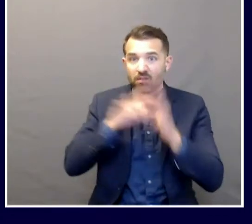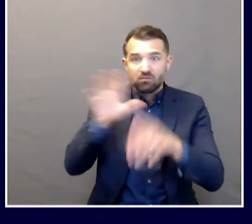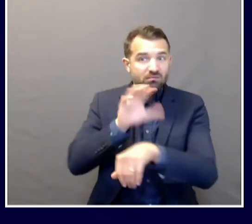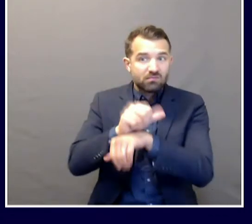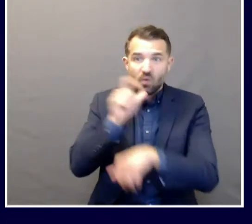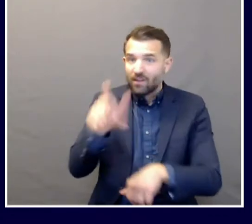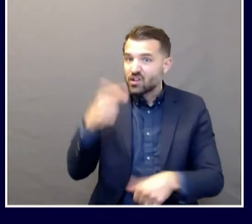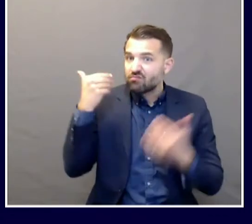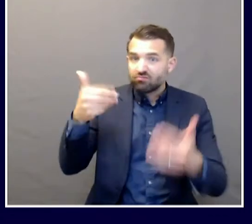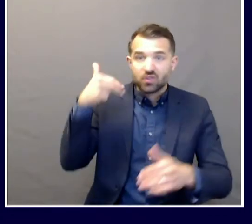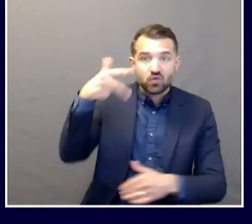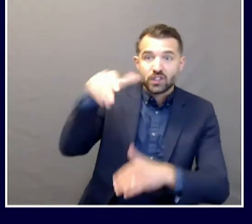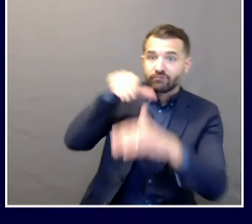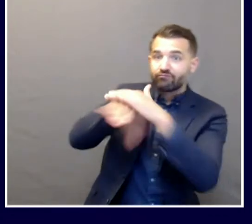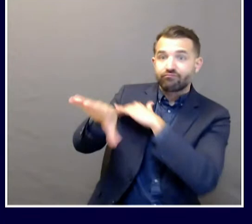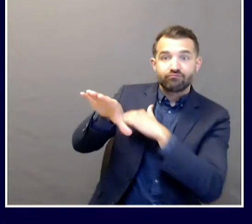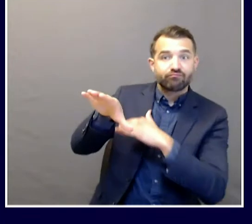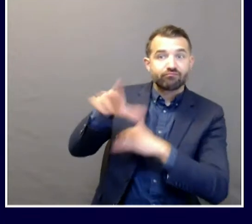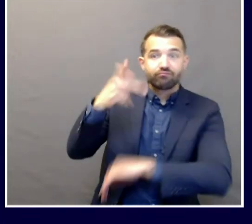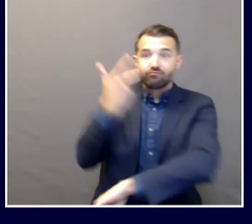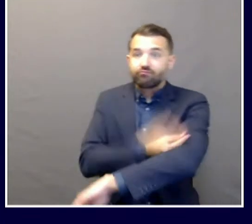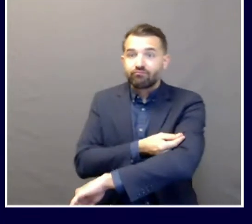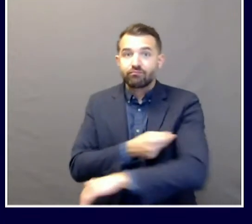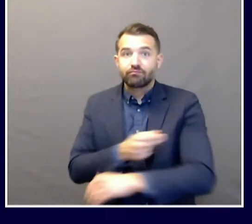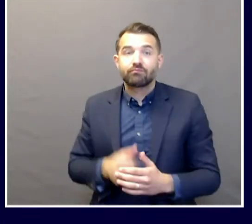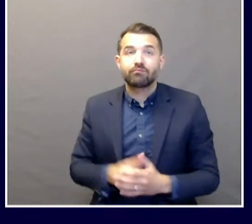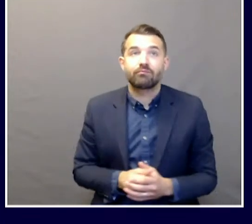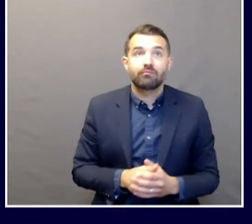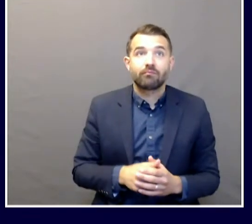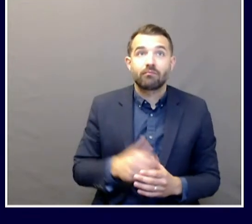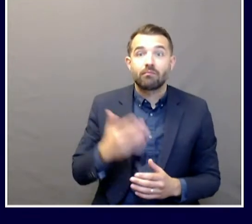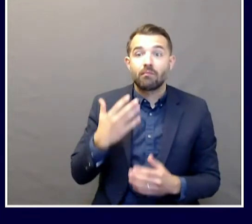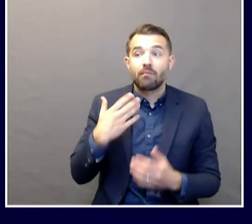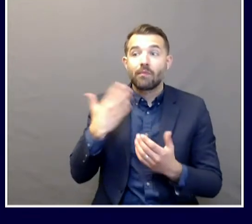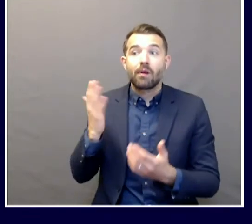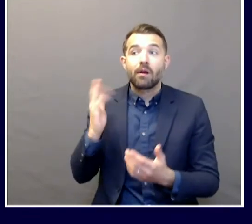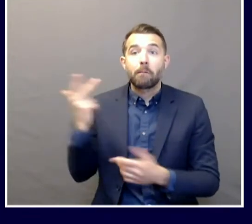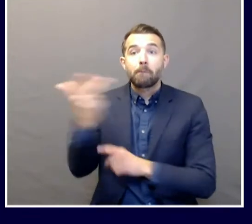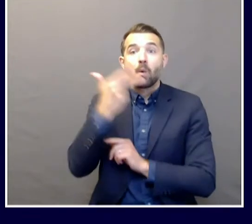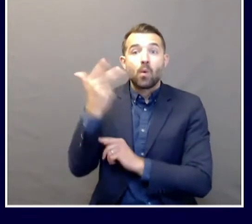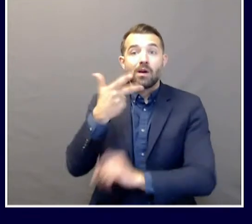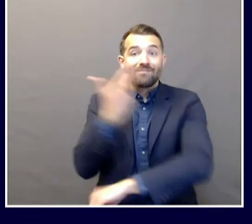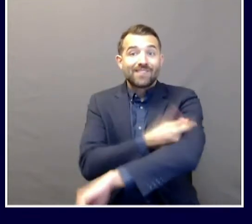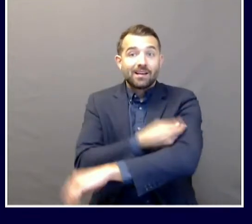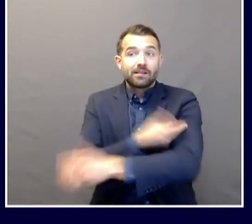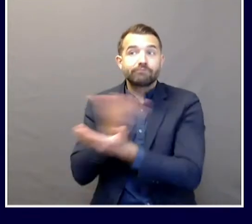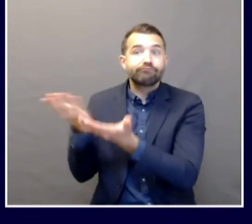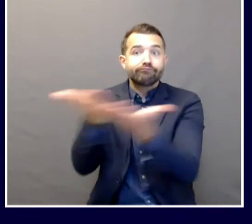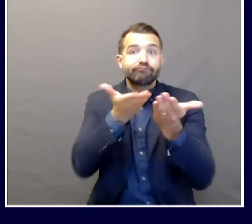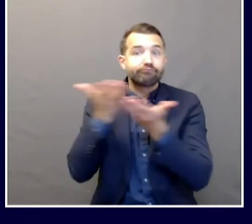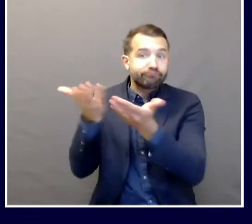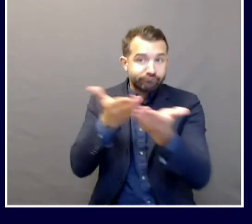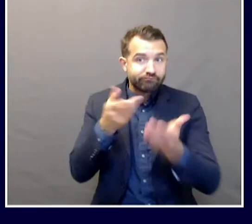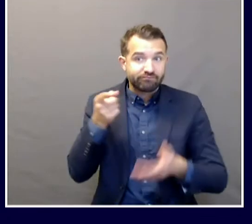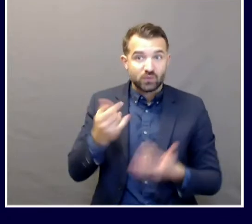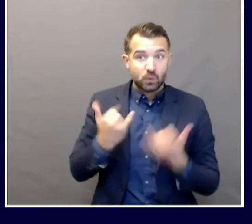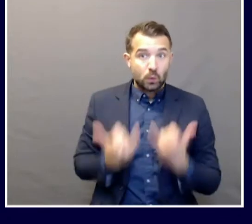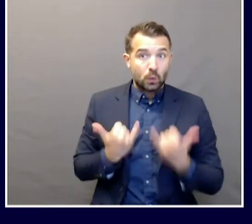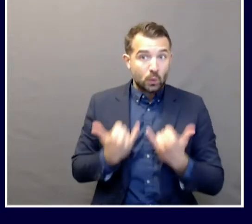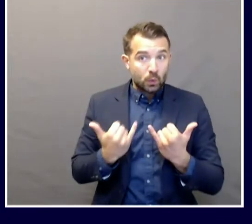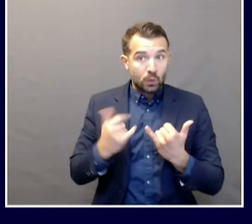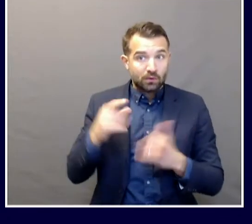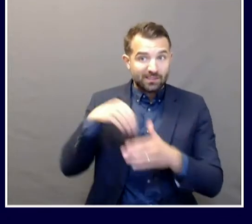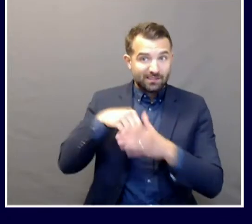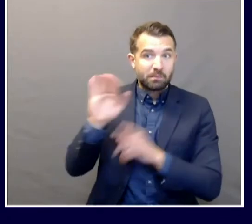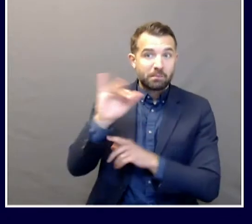example, at the mobile unit. The mobile unit has been wrapping up its tour of duty in the Biddeford area. I'm really proud